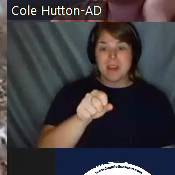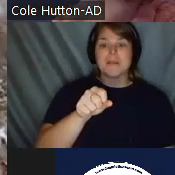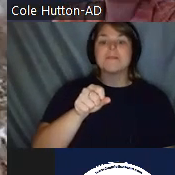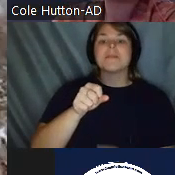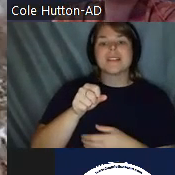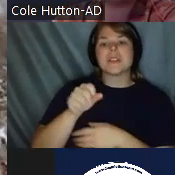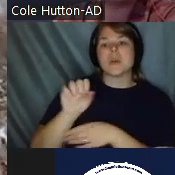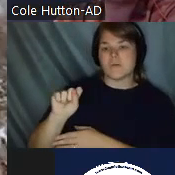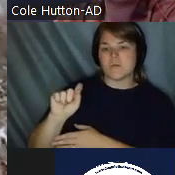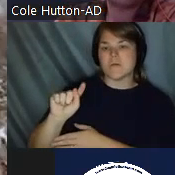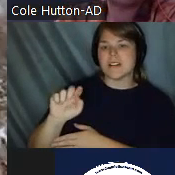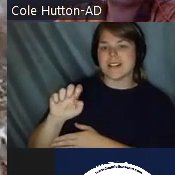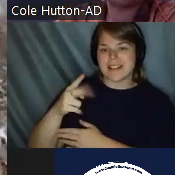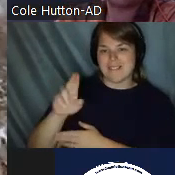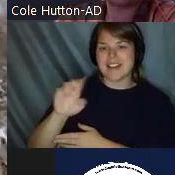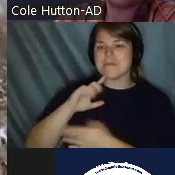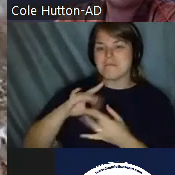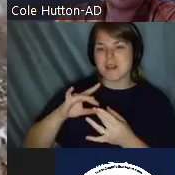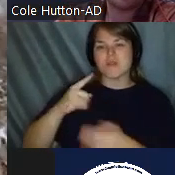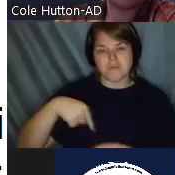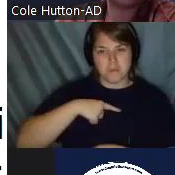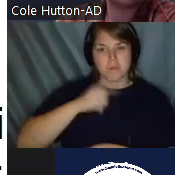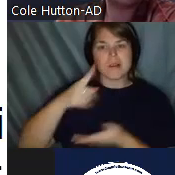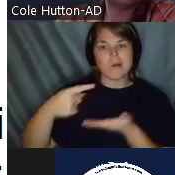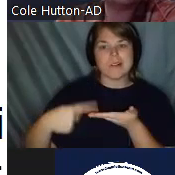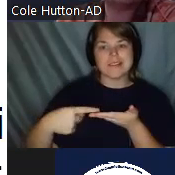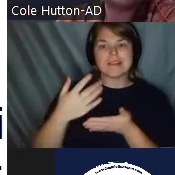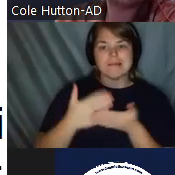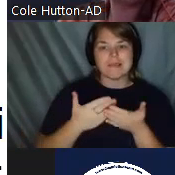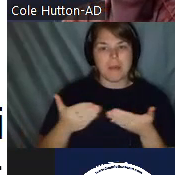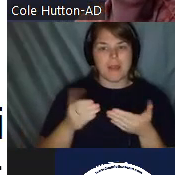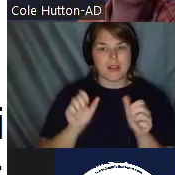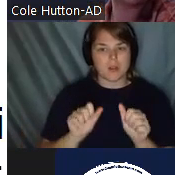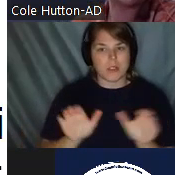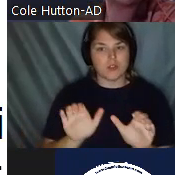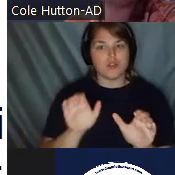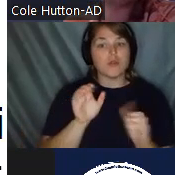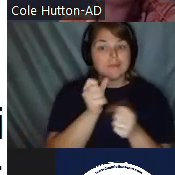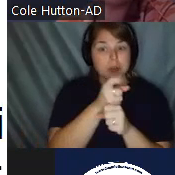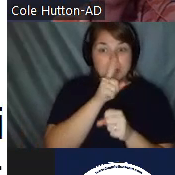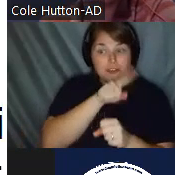Stephanie said, we're going to talk about some of the things we can do to make sure the community knows